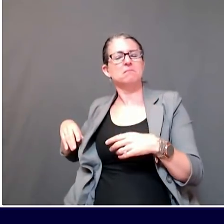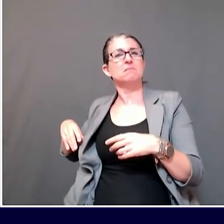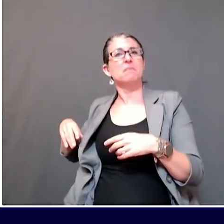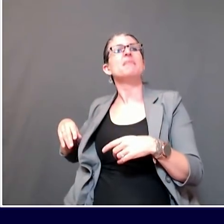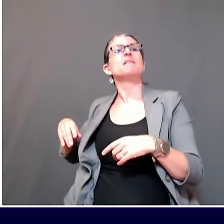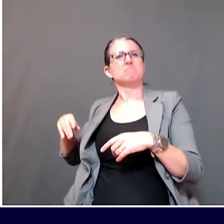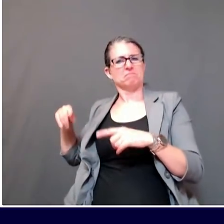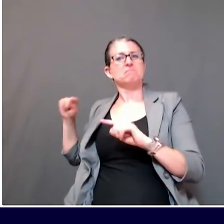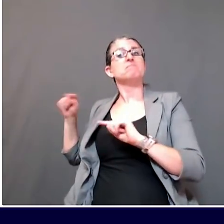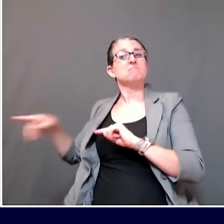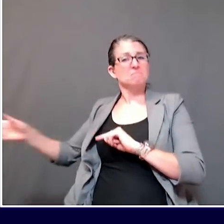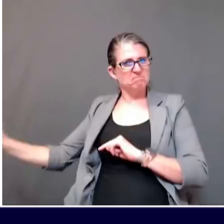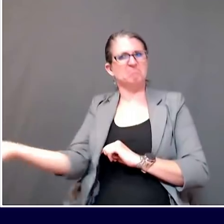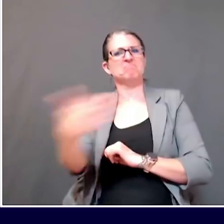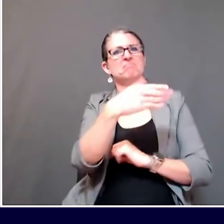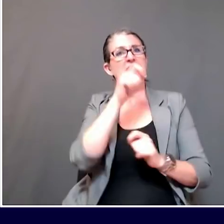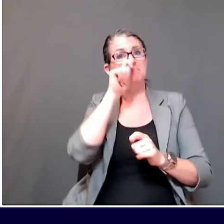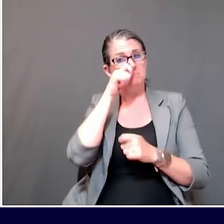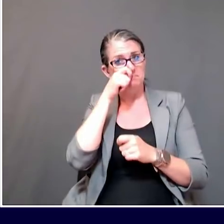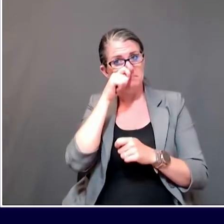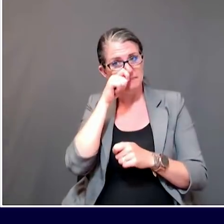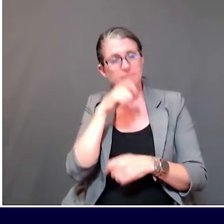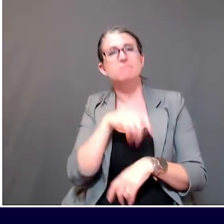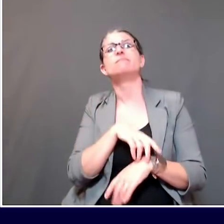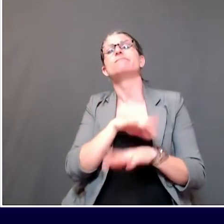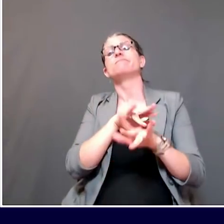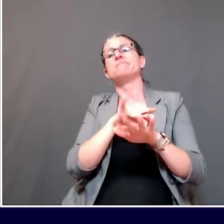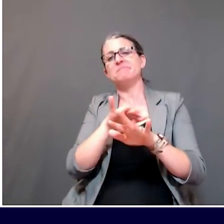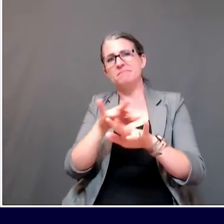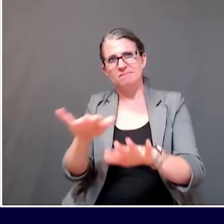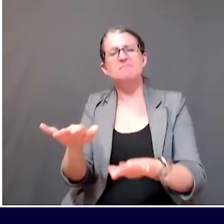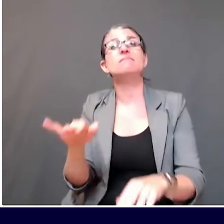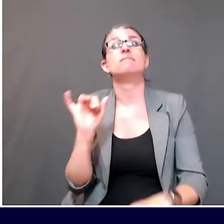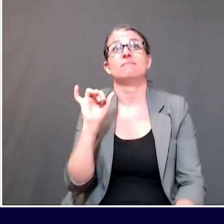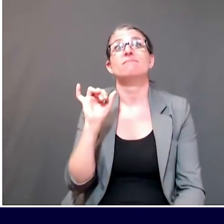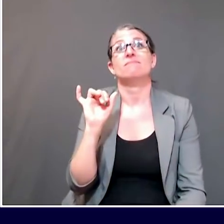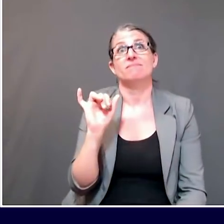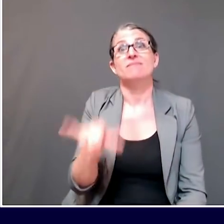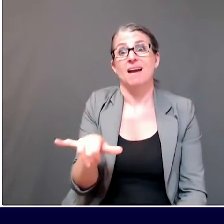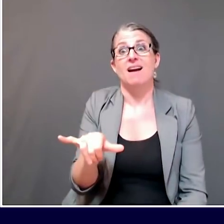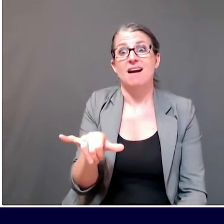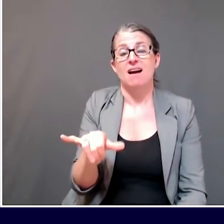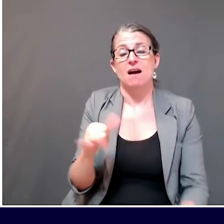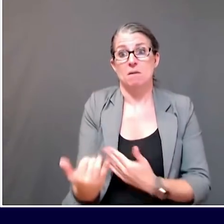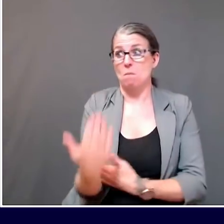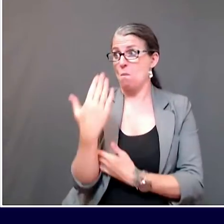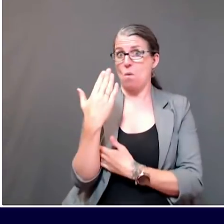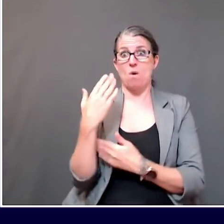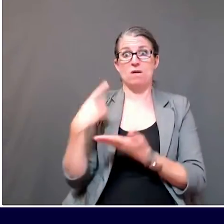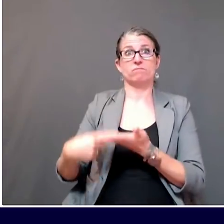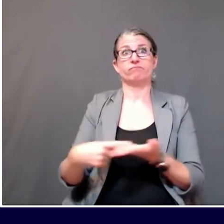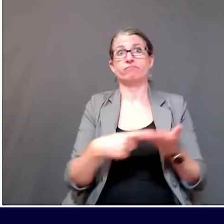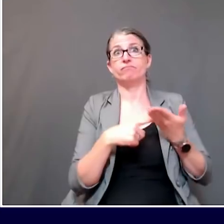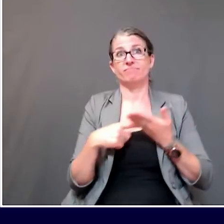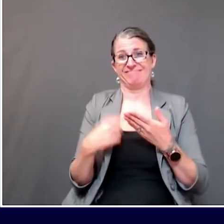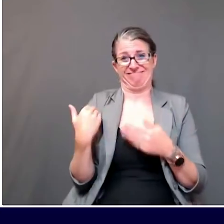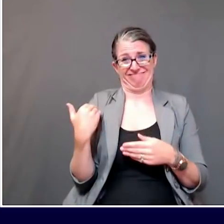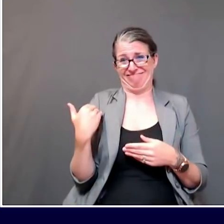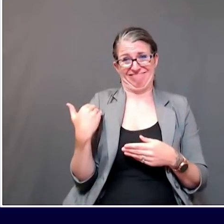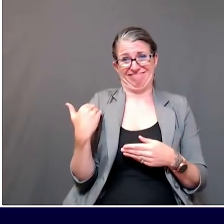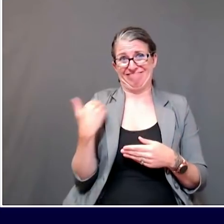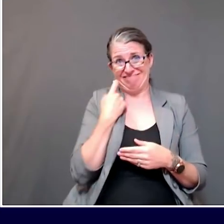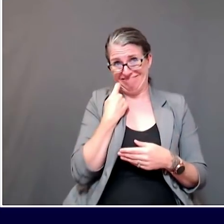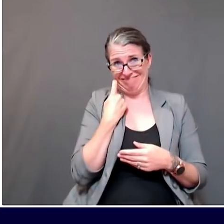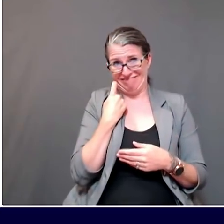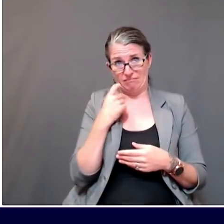in Augusta. So it suggests that the public health apparatus and system we have in place is working the way it